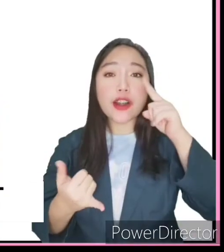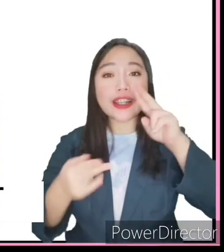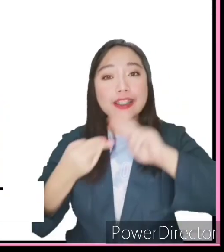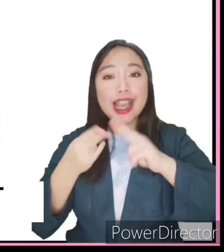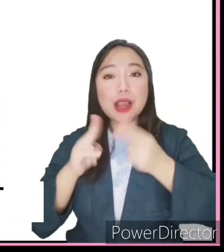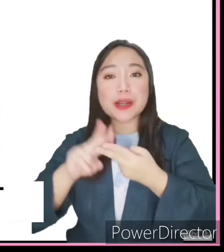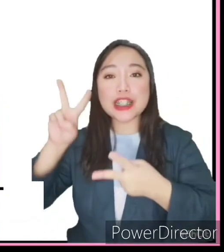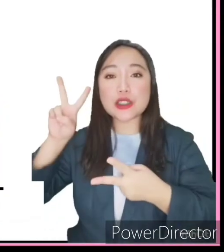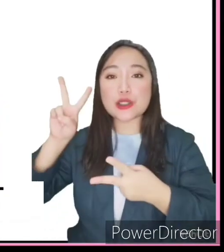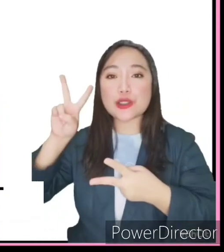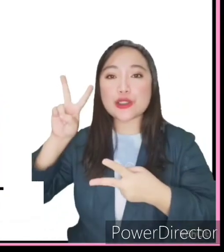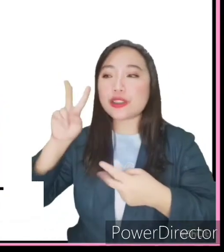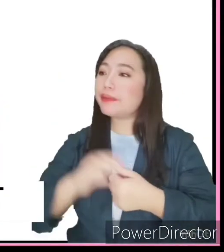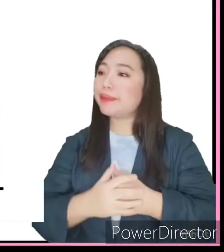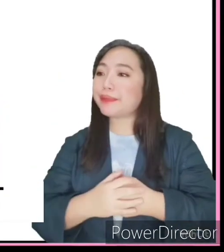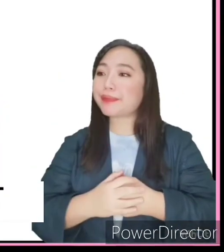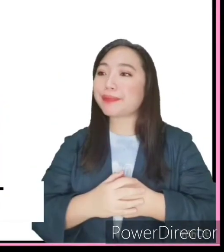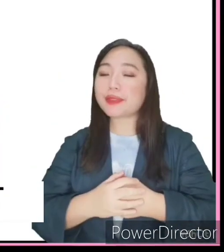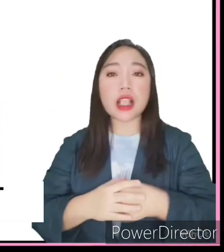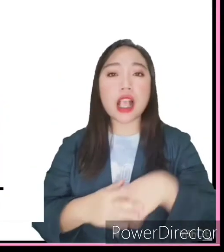Now for number 2,